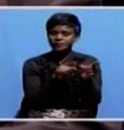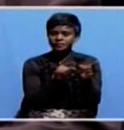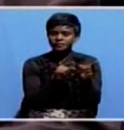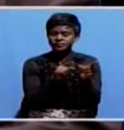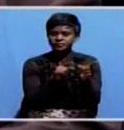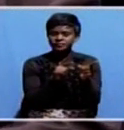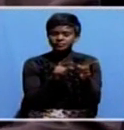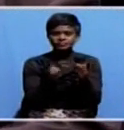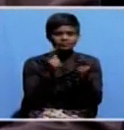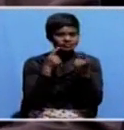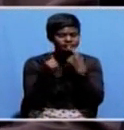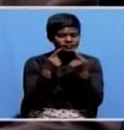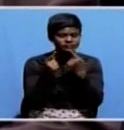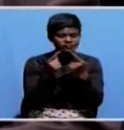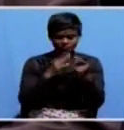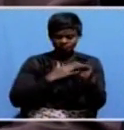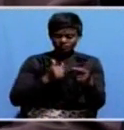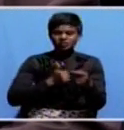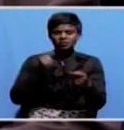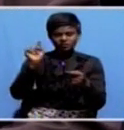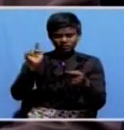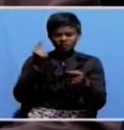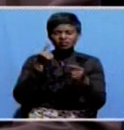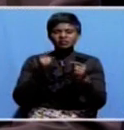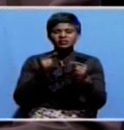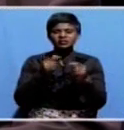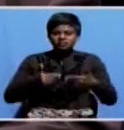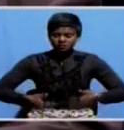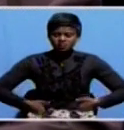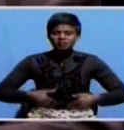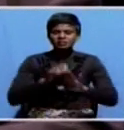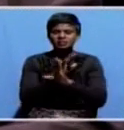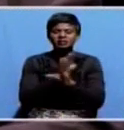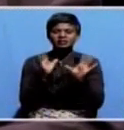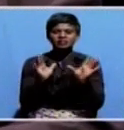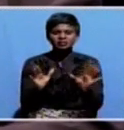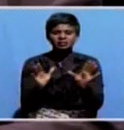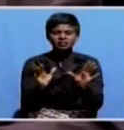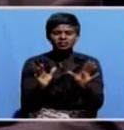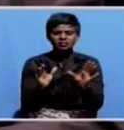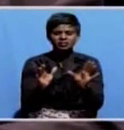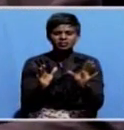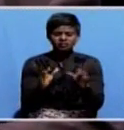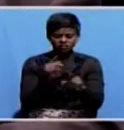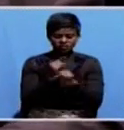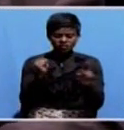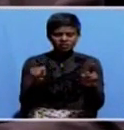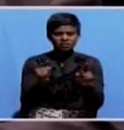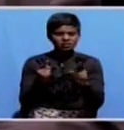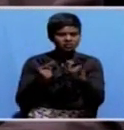how he became one of the first Zambian doctors. You had Kasita, who had just come